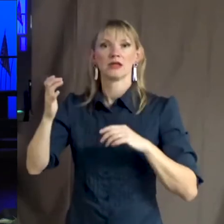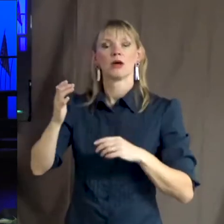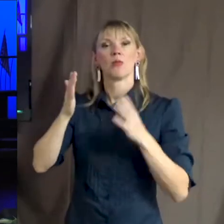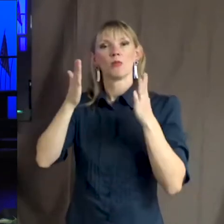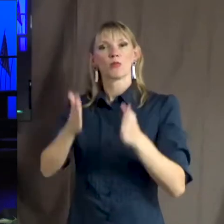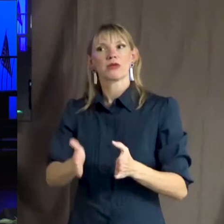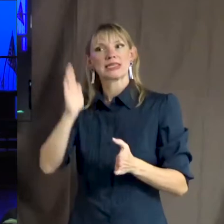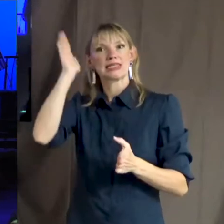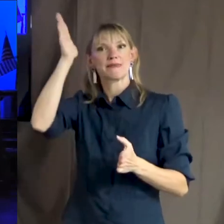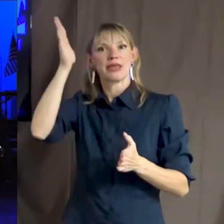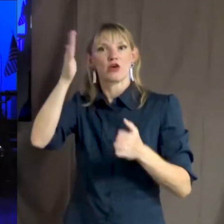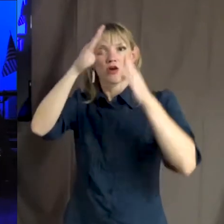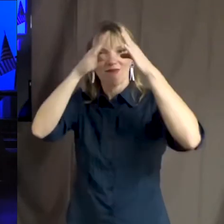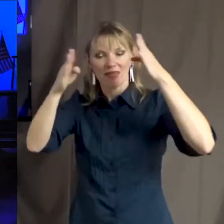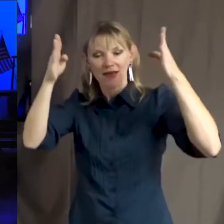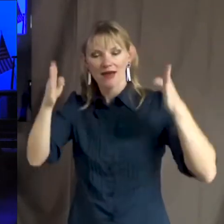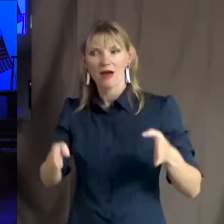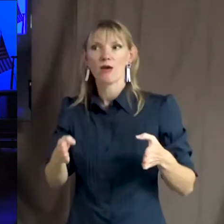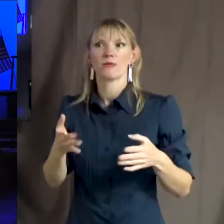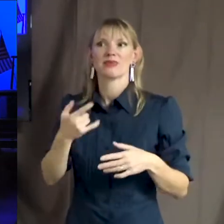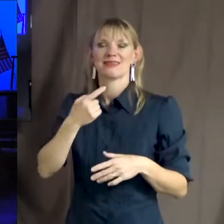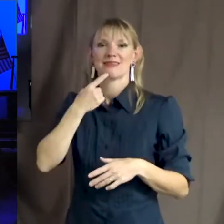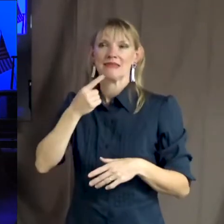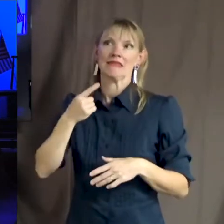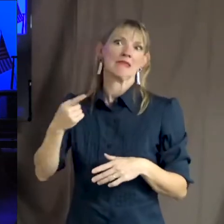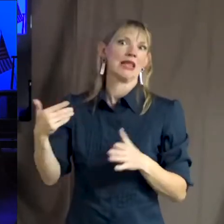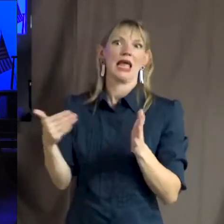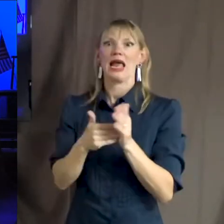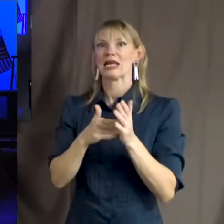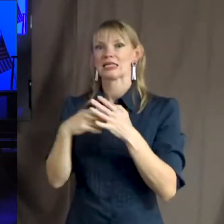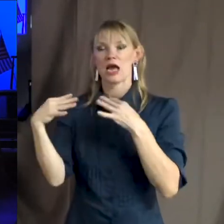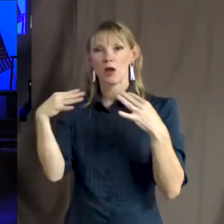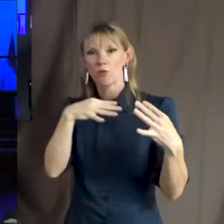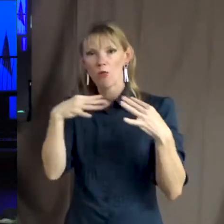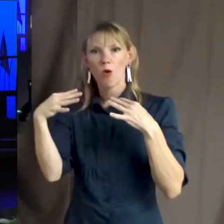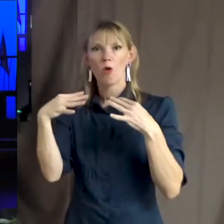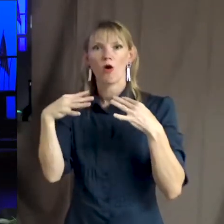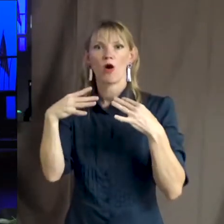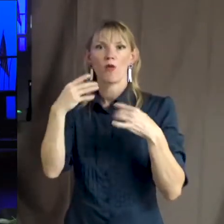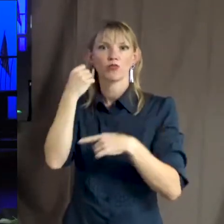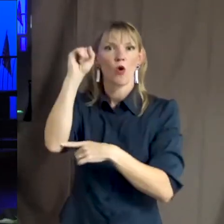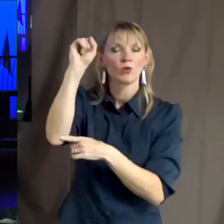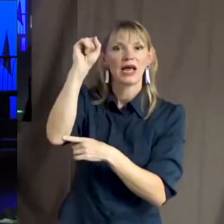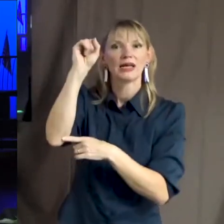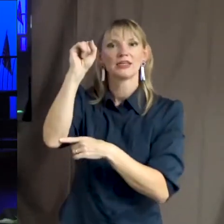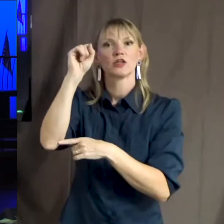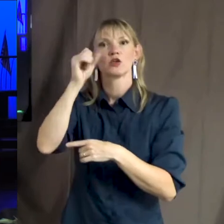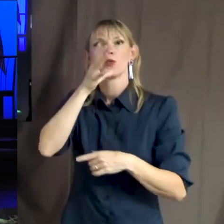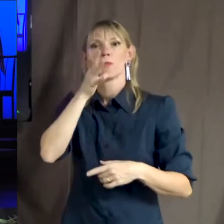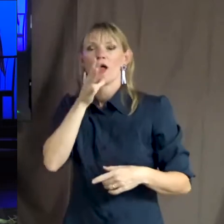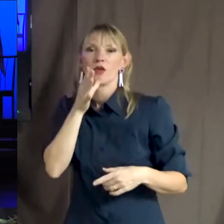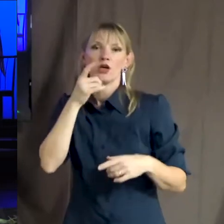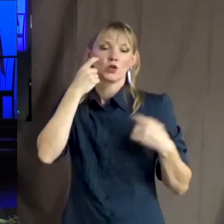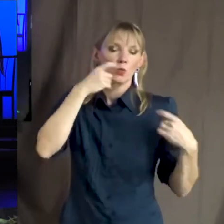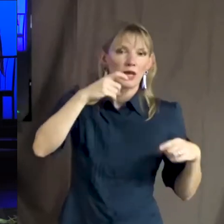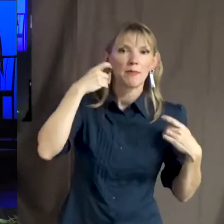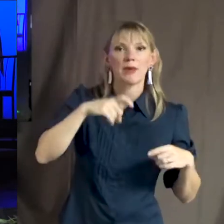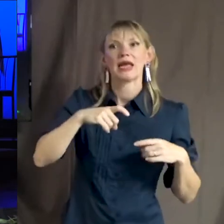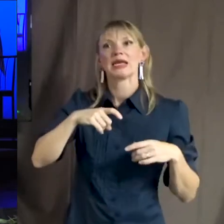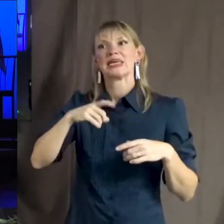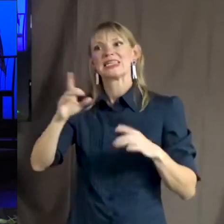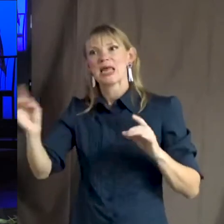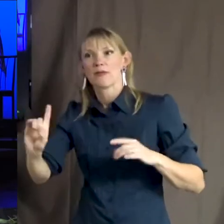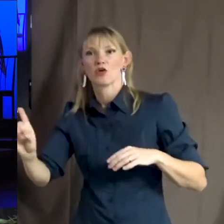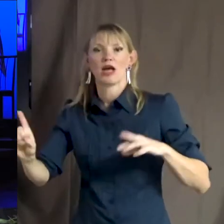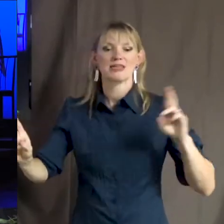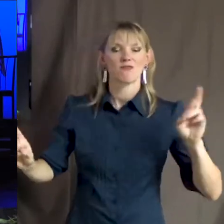what was going to happen. It was a chaotic day. There were anti-war protesters all over the place, weeping mothers, angry Democrats and Republicans